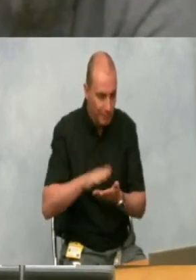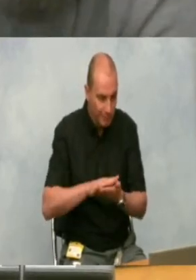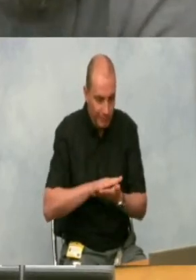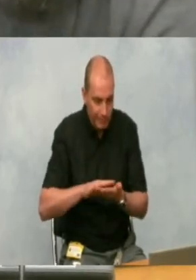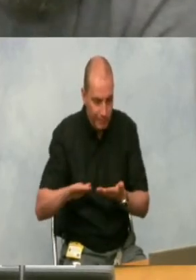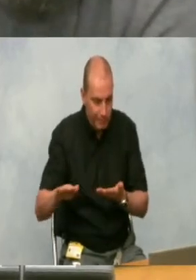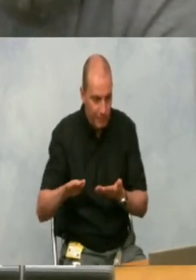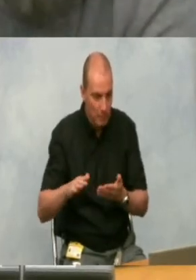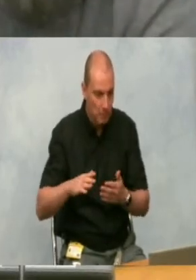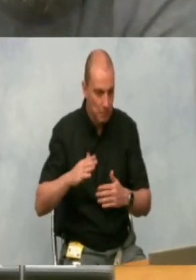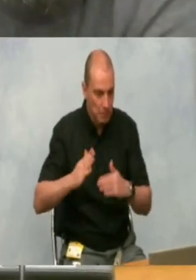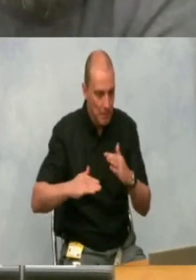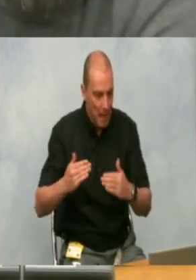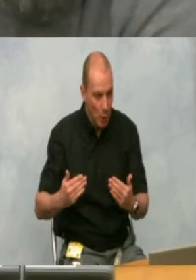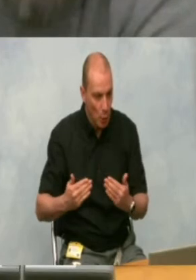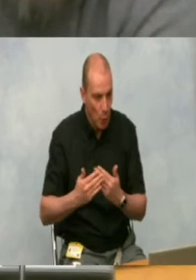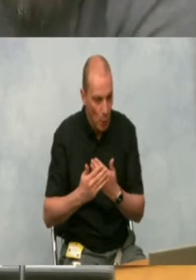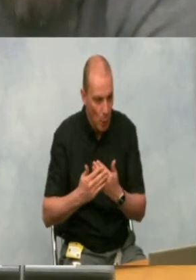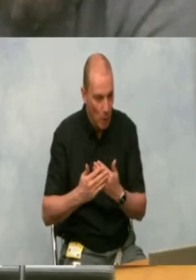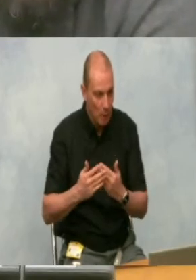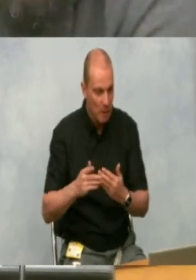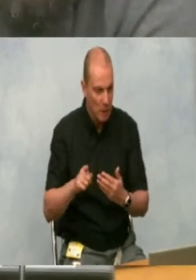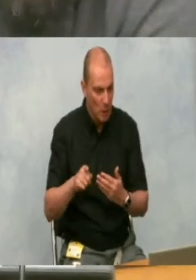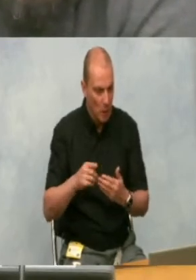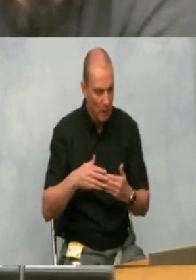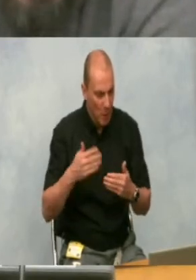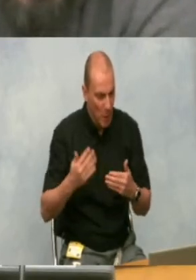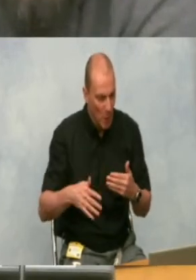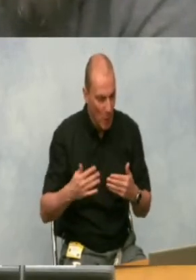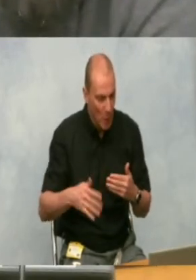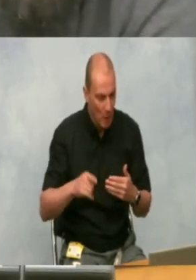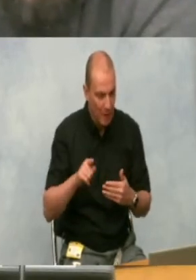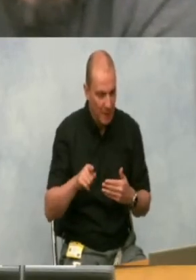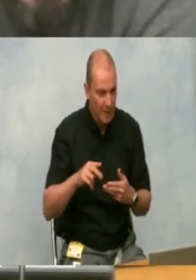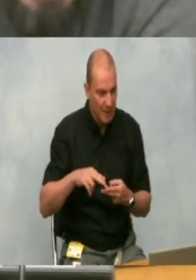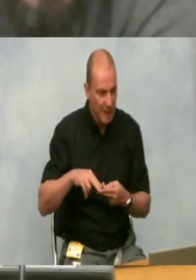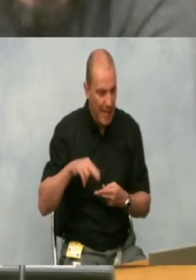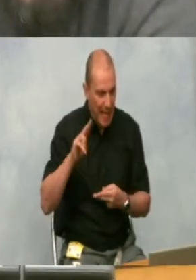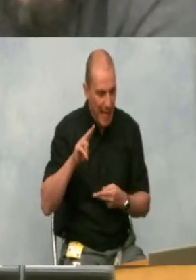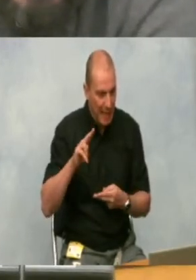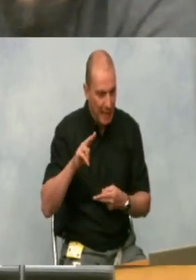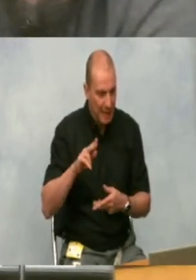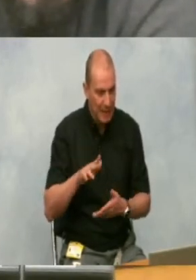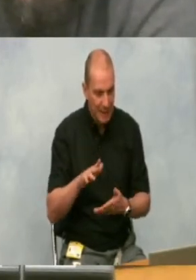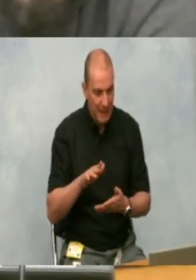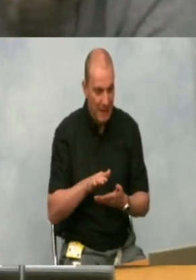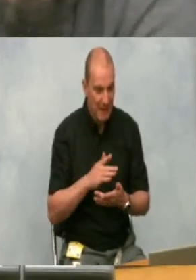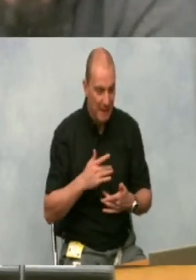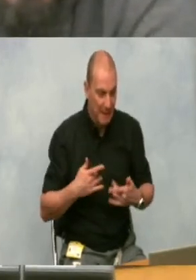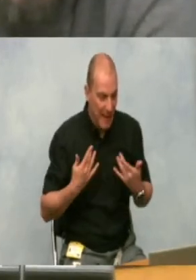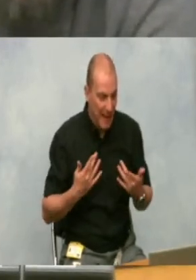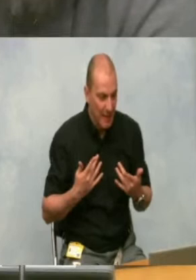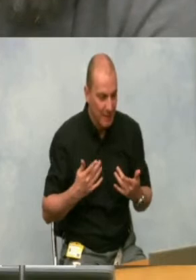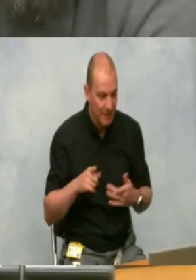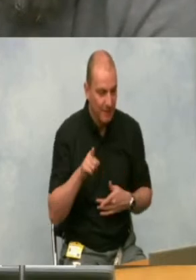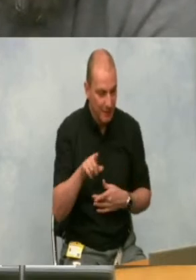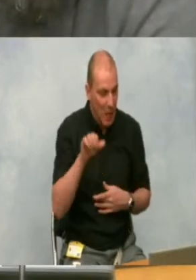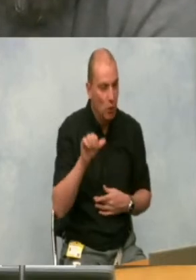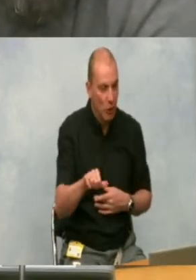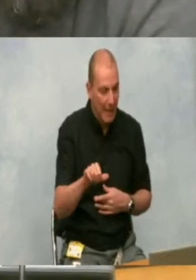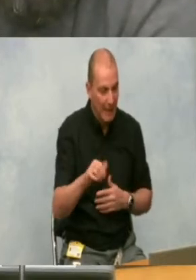scratch, the costs that would be absorbed in that are so much that this does actually represent value for money.